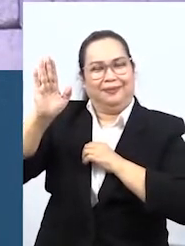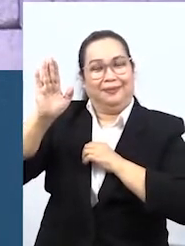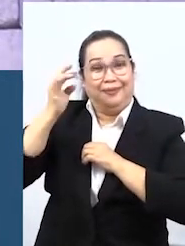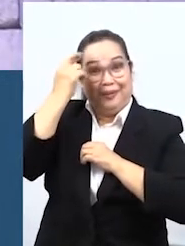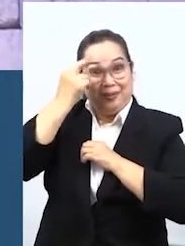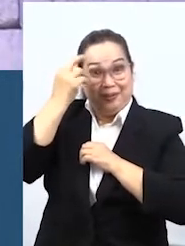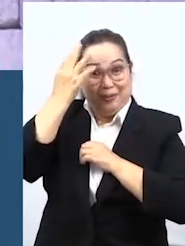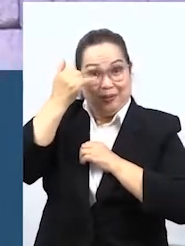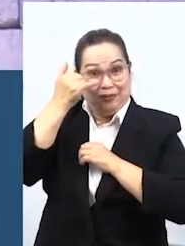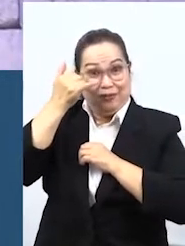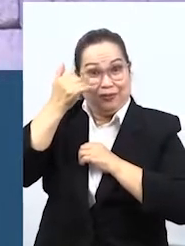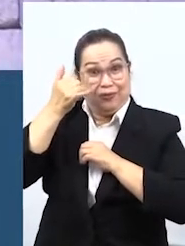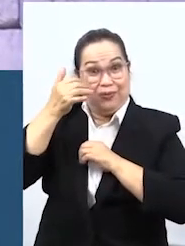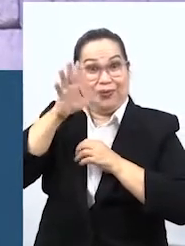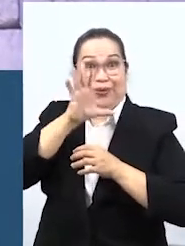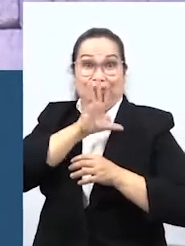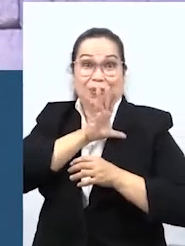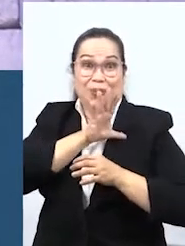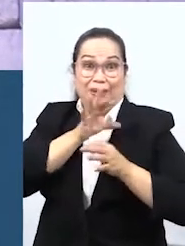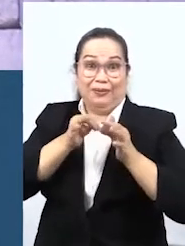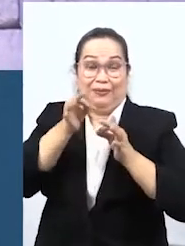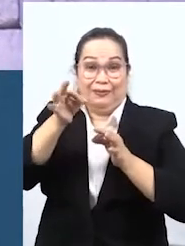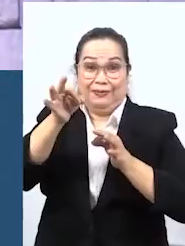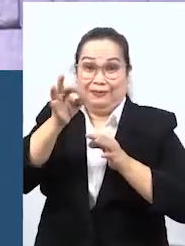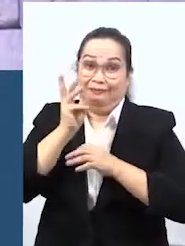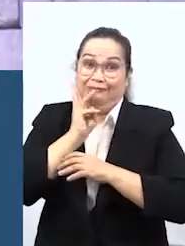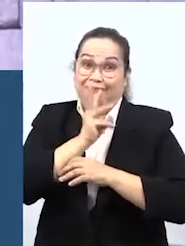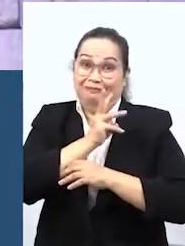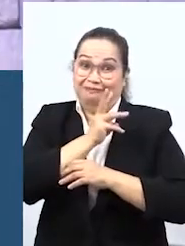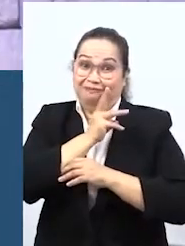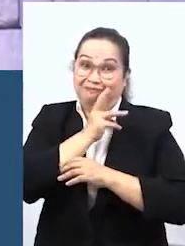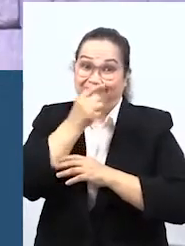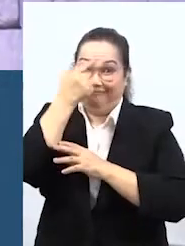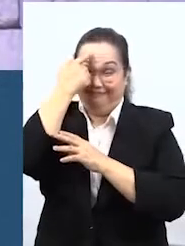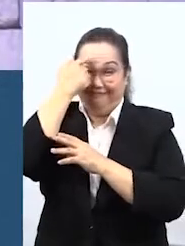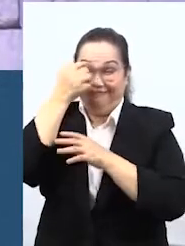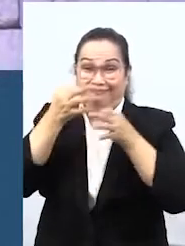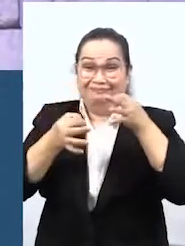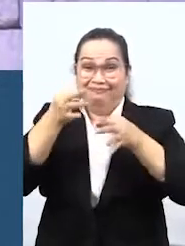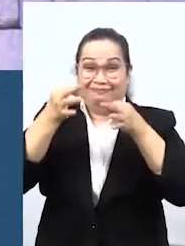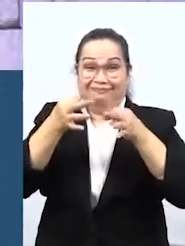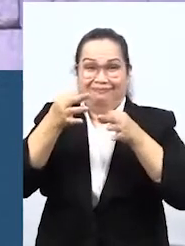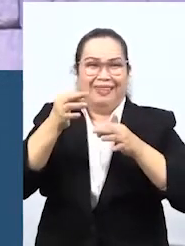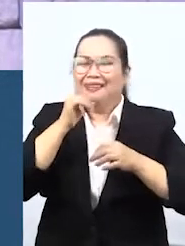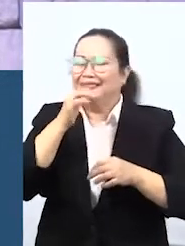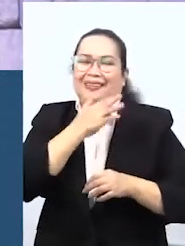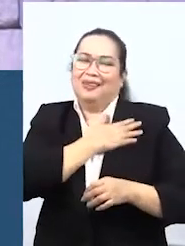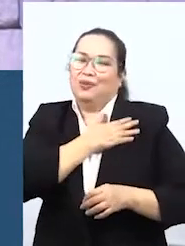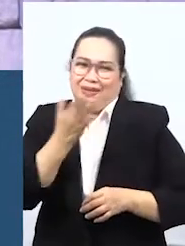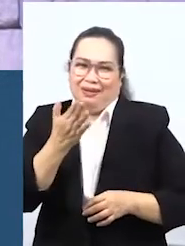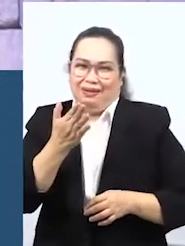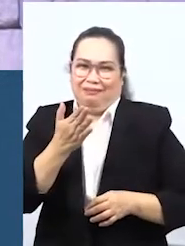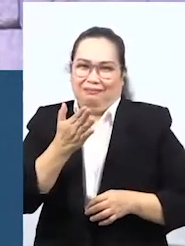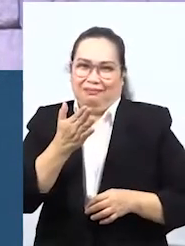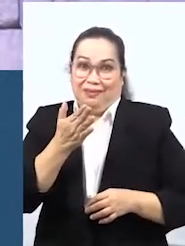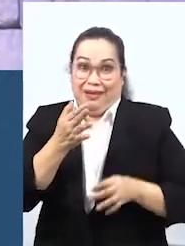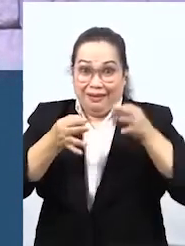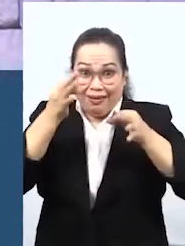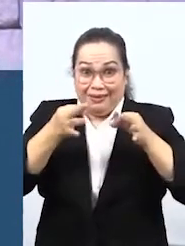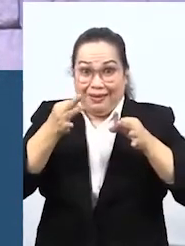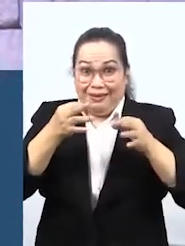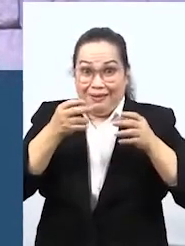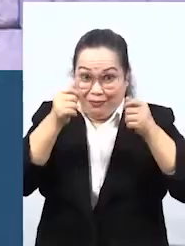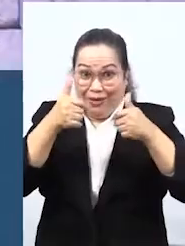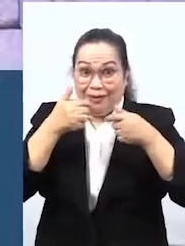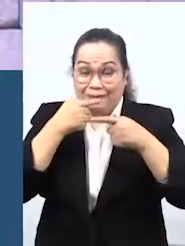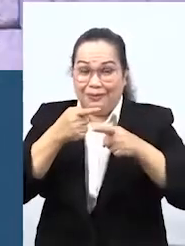reason for the delay however for the widow was that the unjust judge was unwilling but that